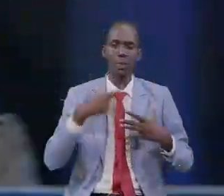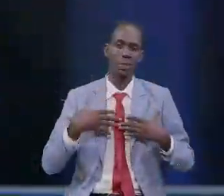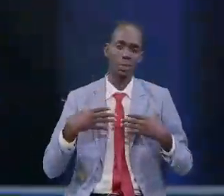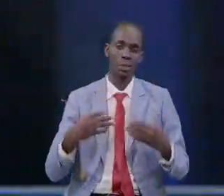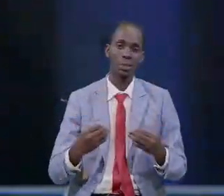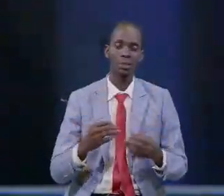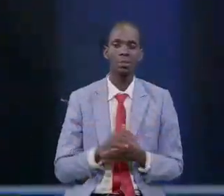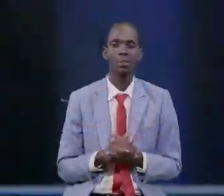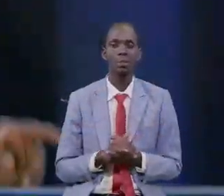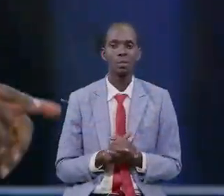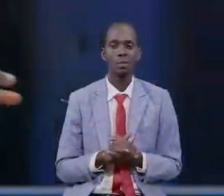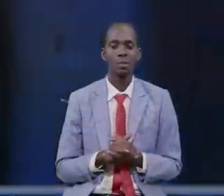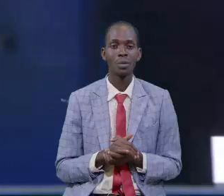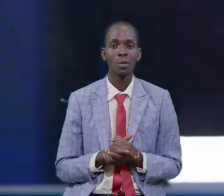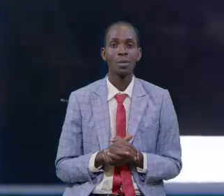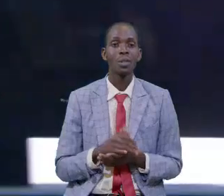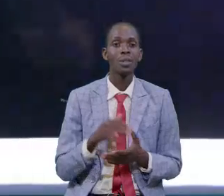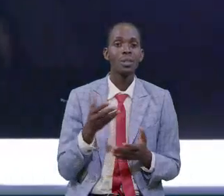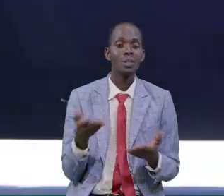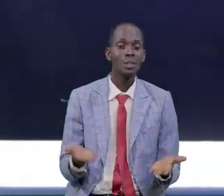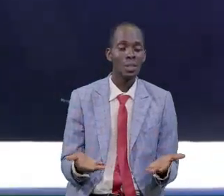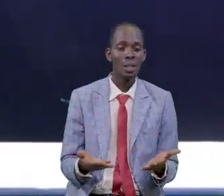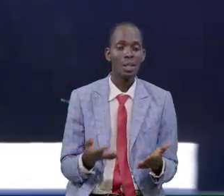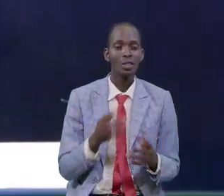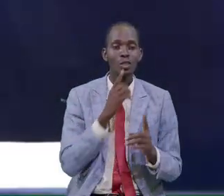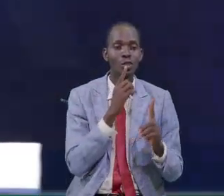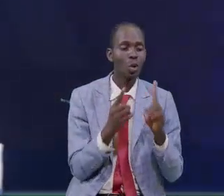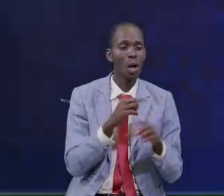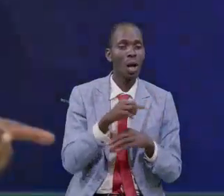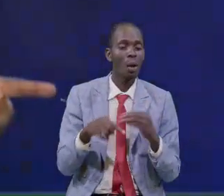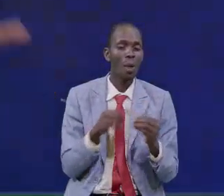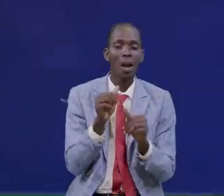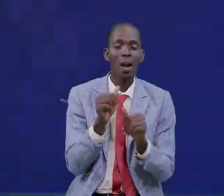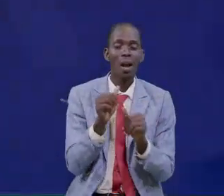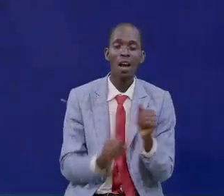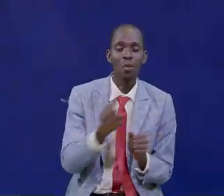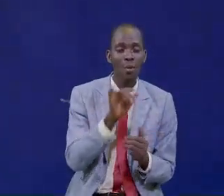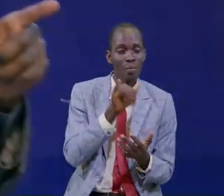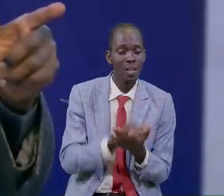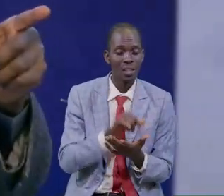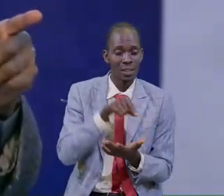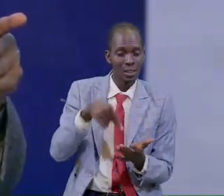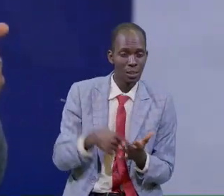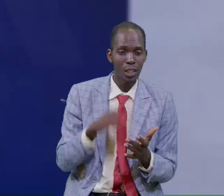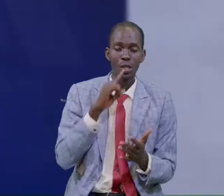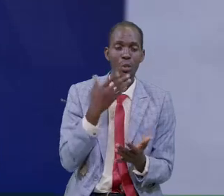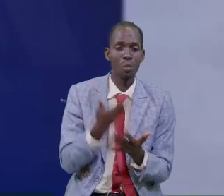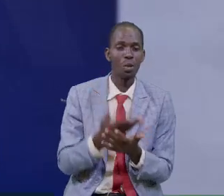No, it talks about everybody. It says, these hands shall follow them that believe.